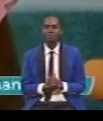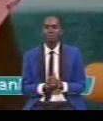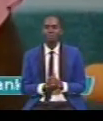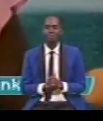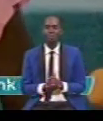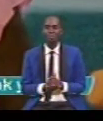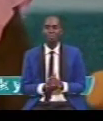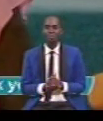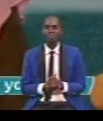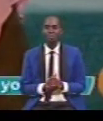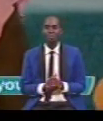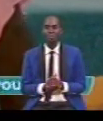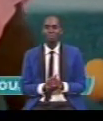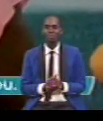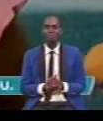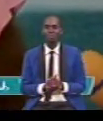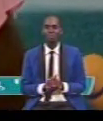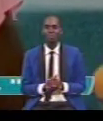Praise the Lord.